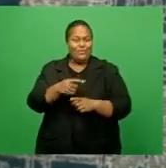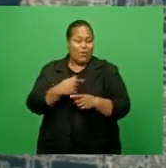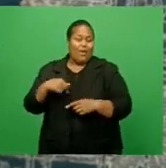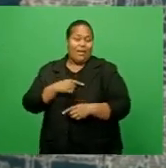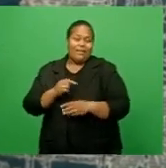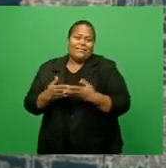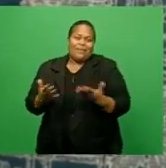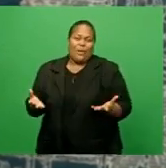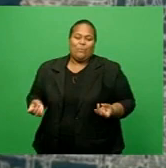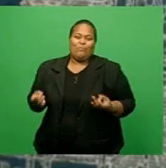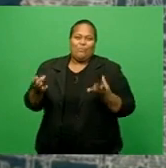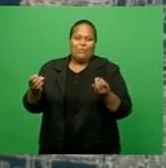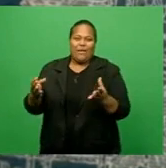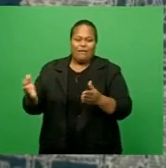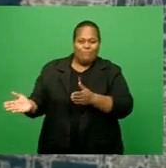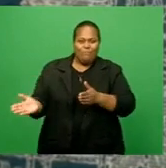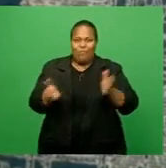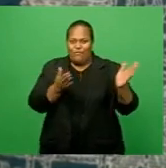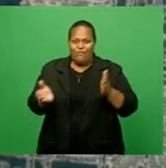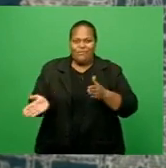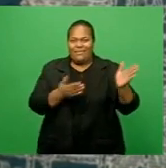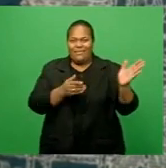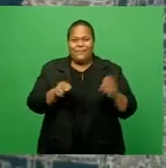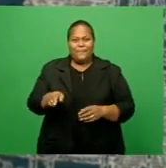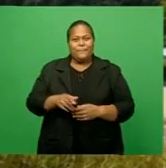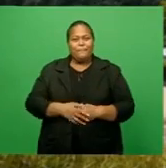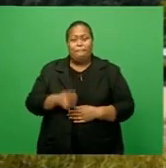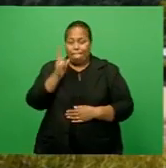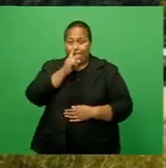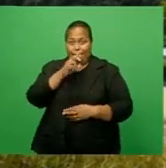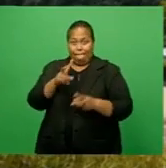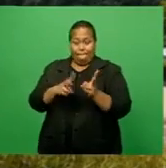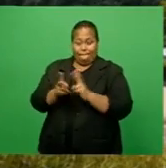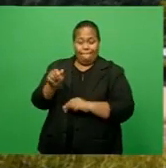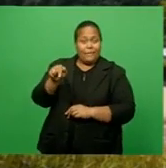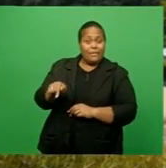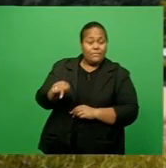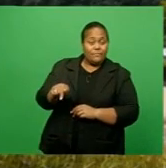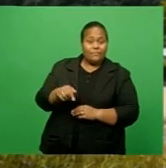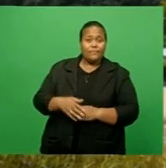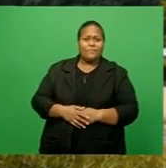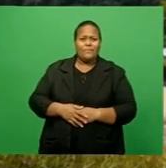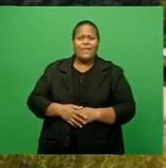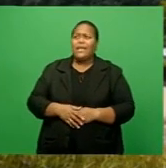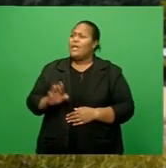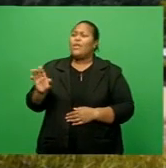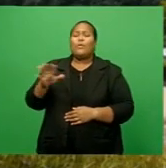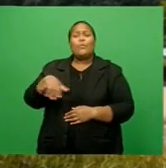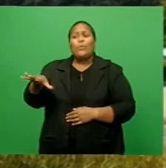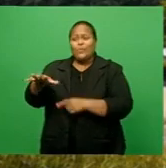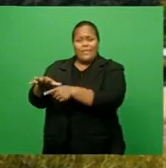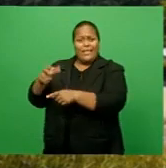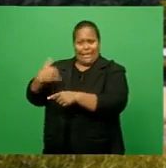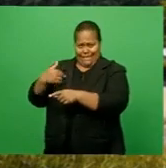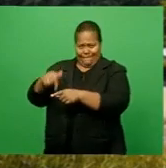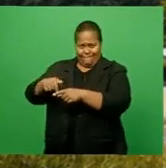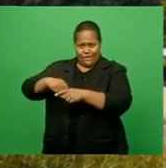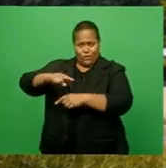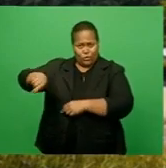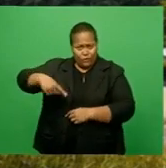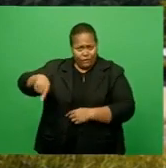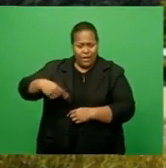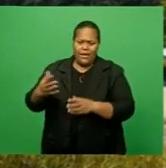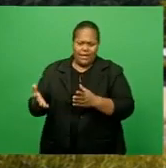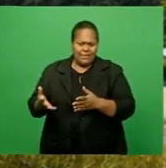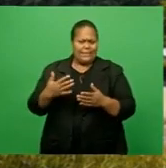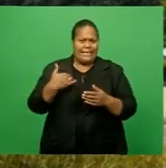new relocation project. So the people of Narikoso, especially the ones they are staying in Suva and the ones who are staying in the